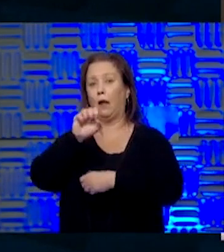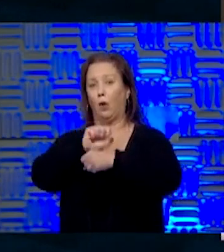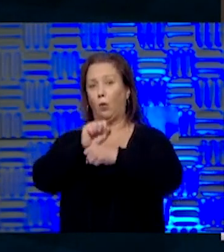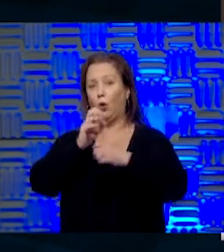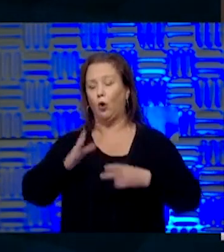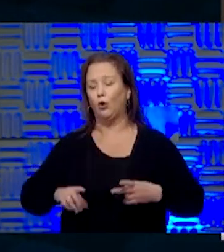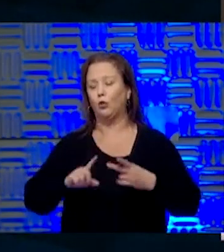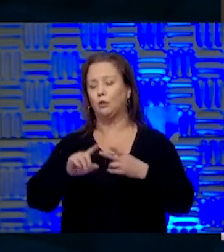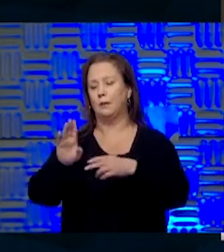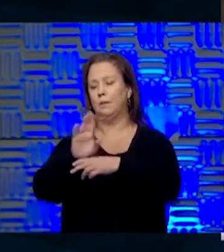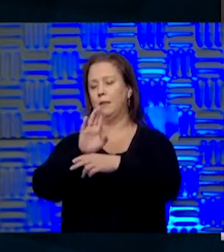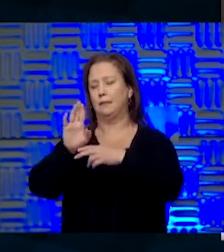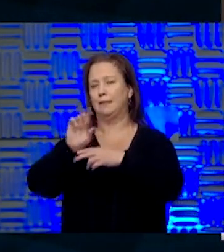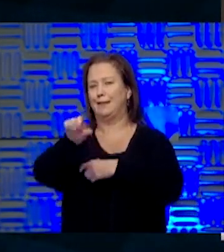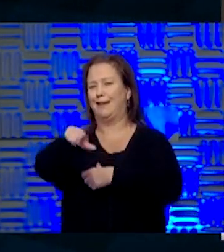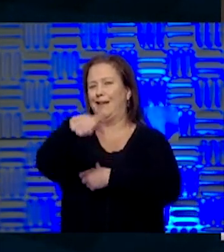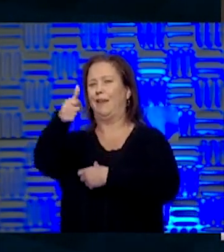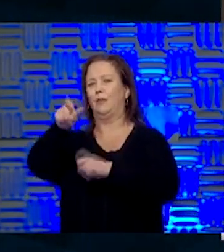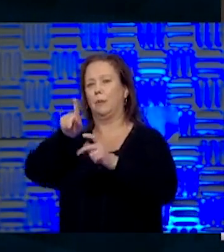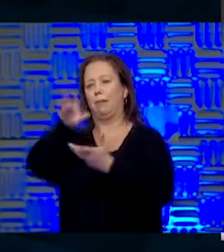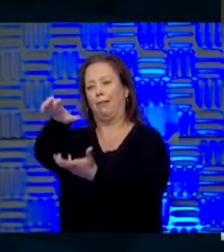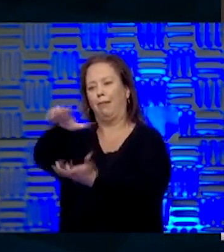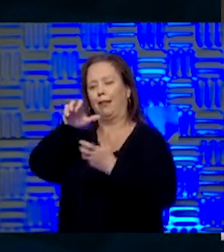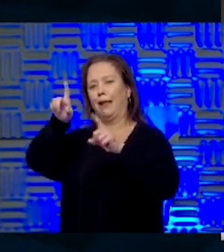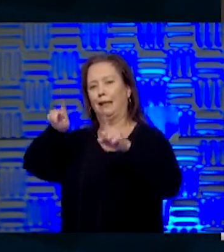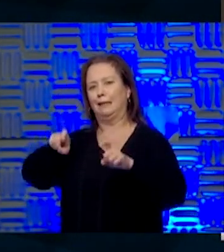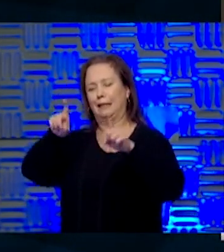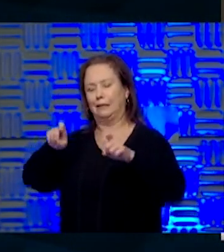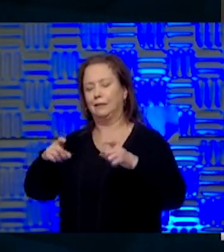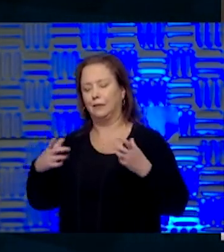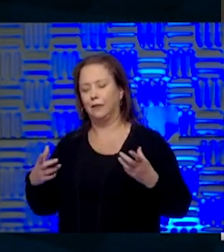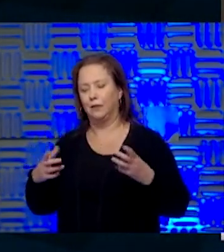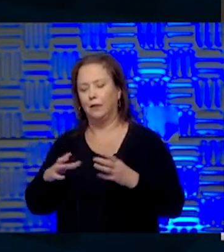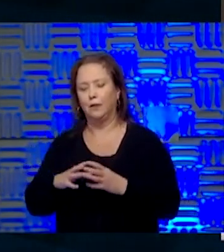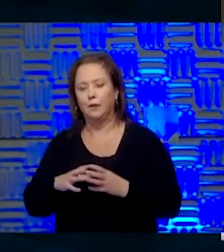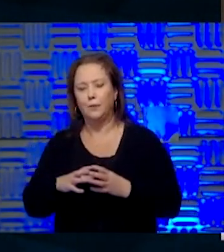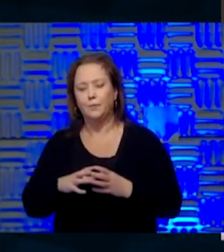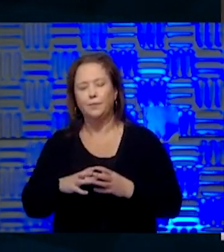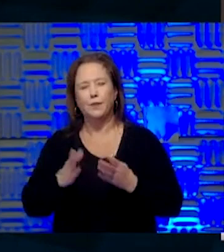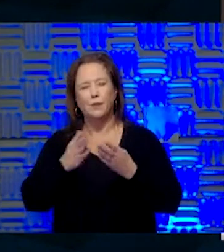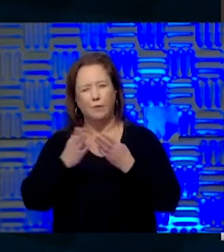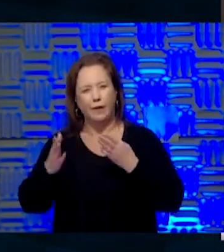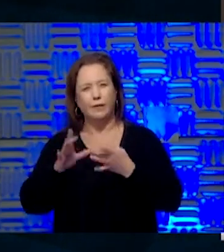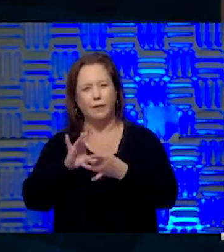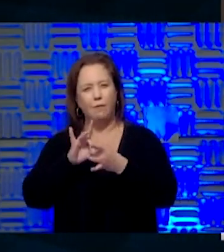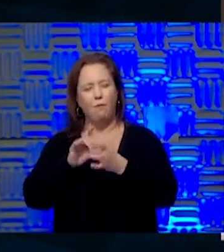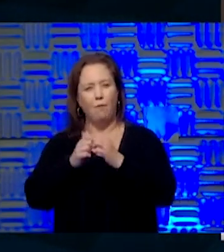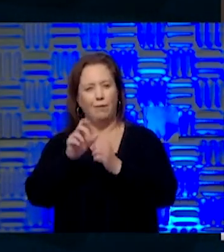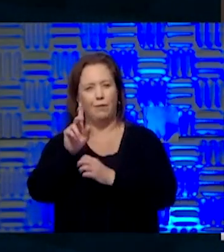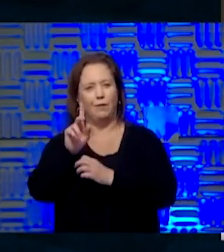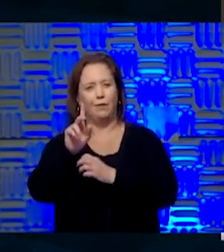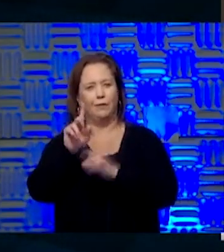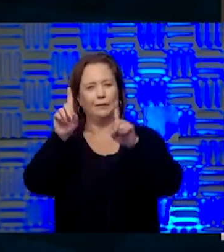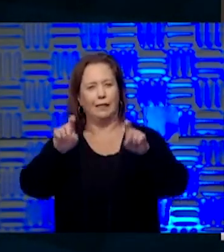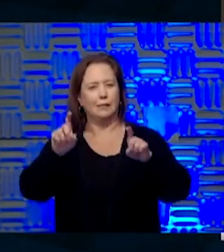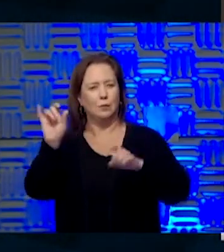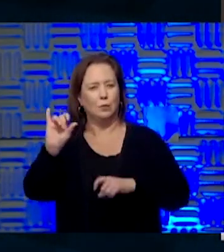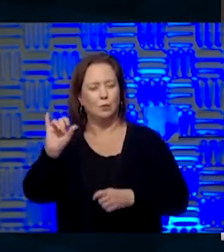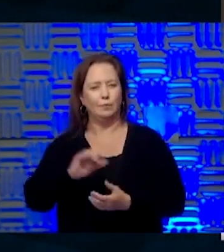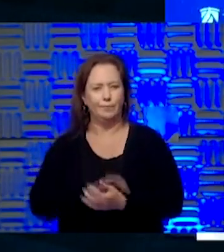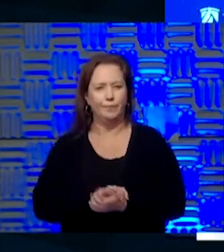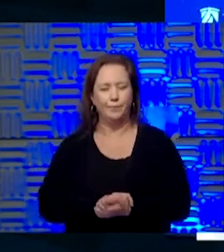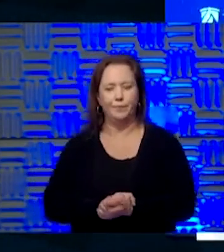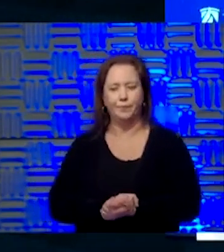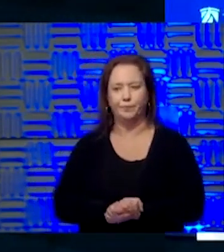and others acquiring the tests and the ancillary things that go with those tests themselves.